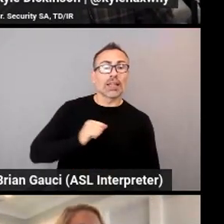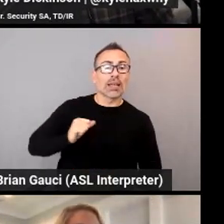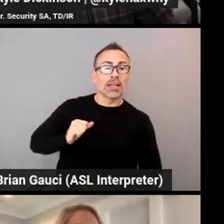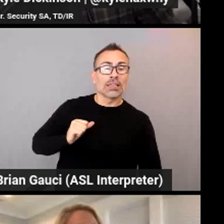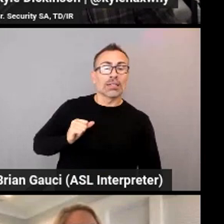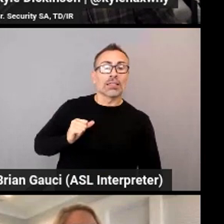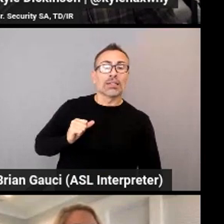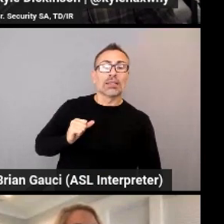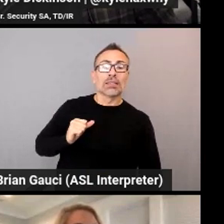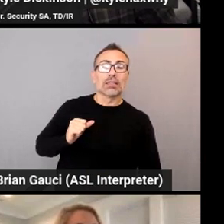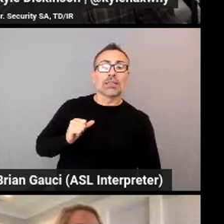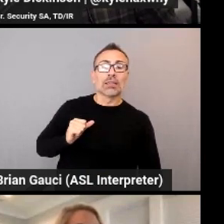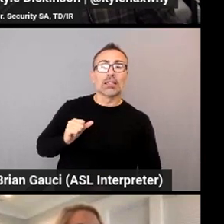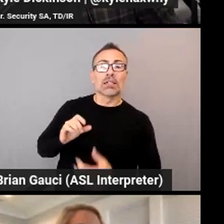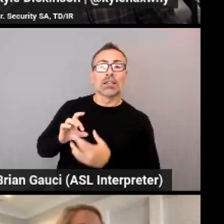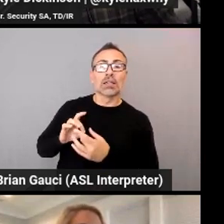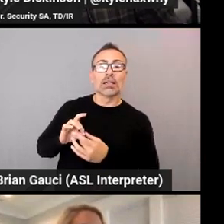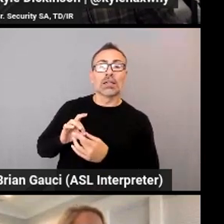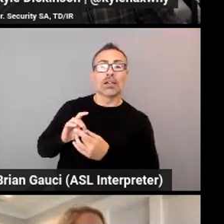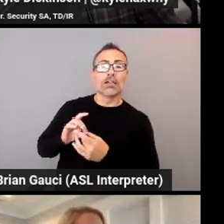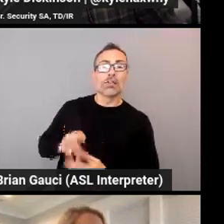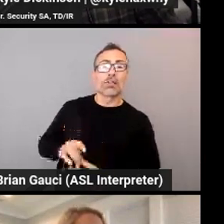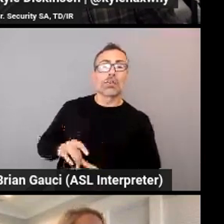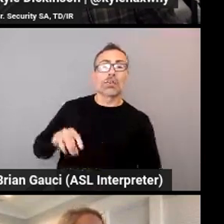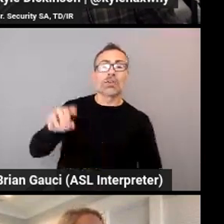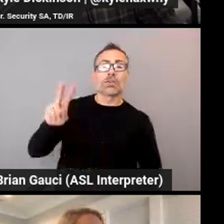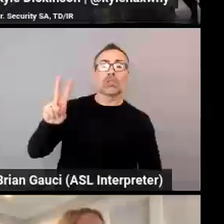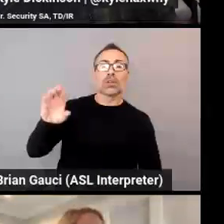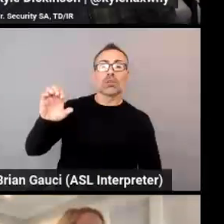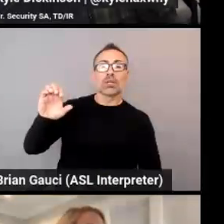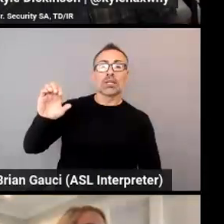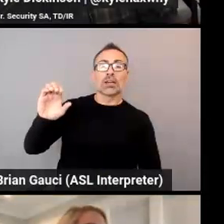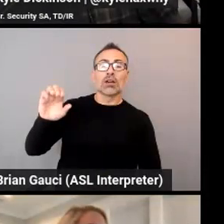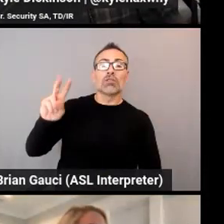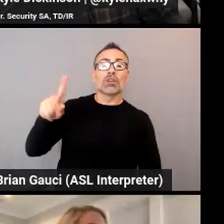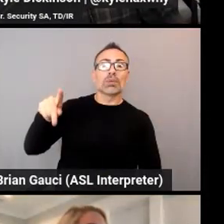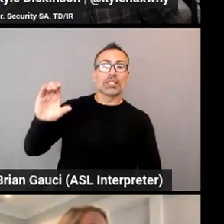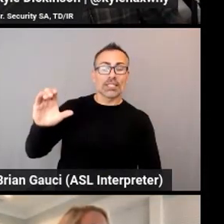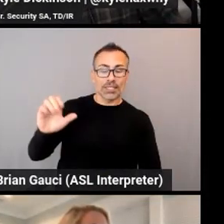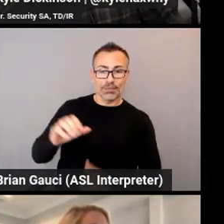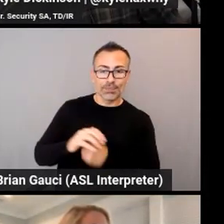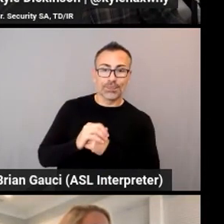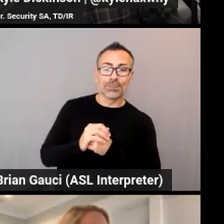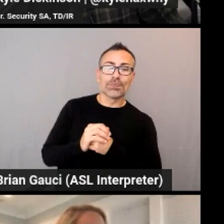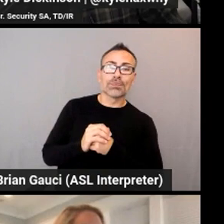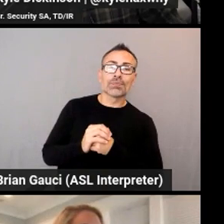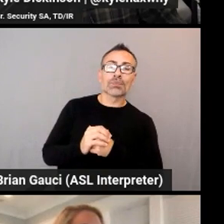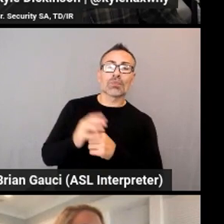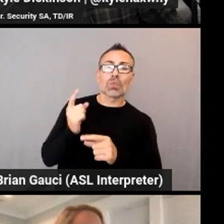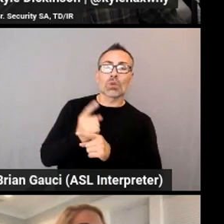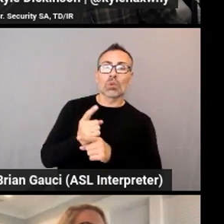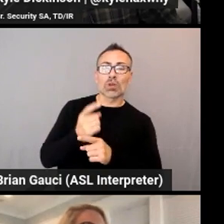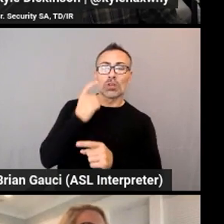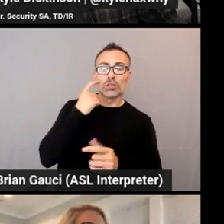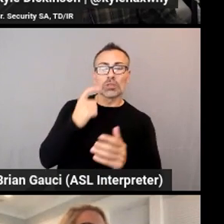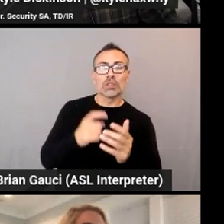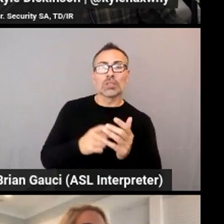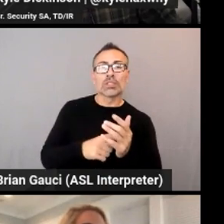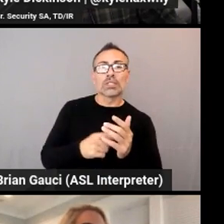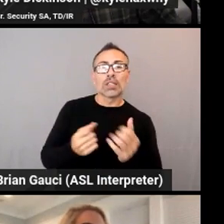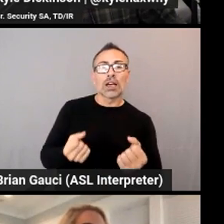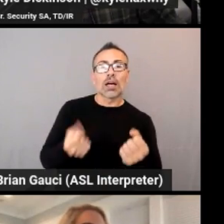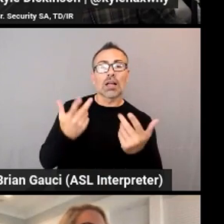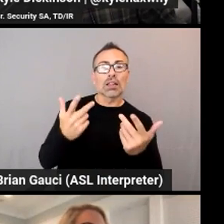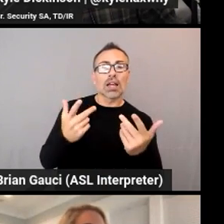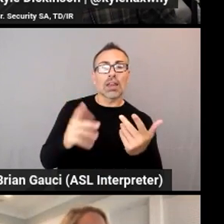associated with the VPC. But we can also see a number of findings that are associated